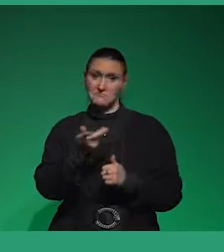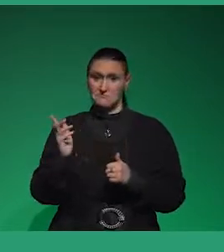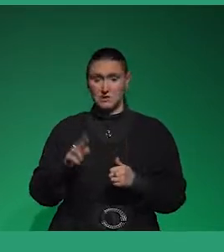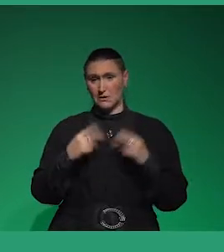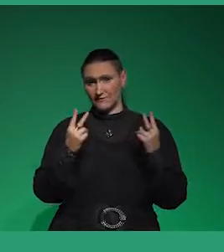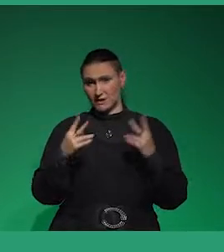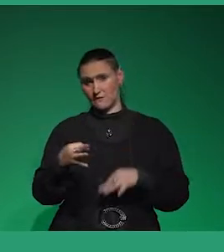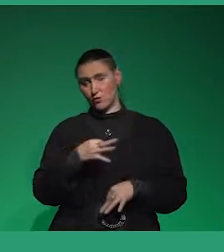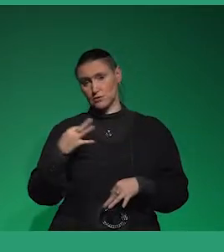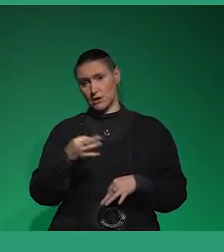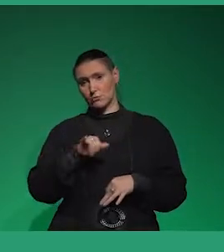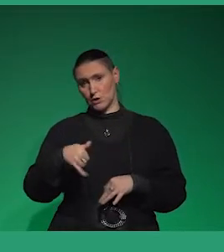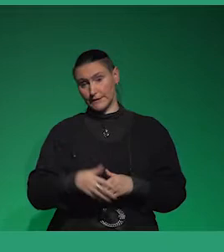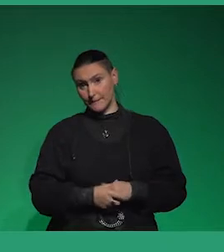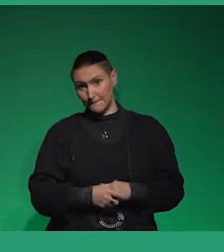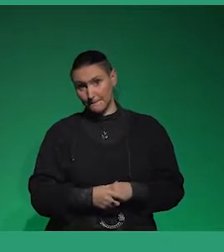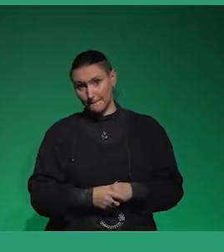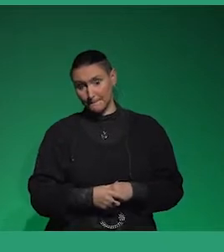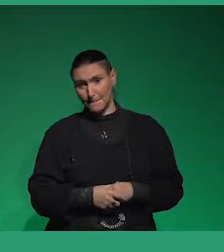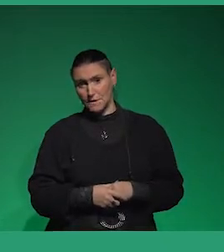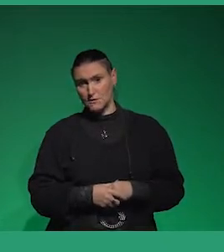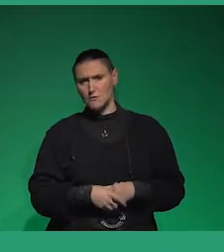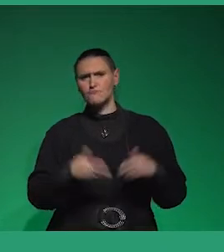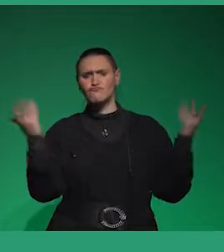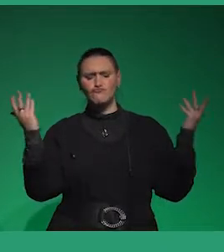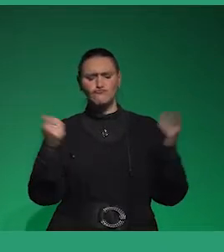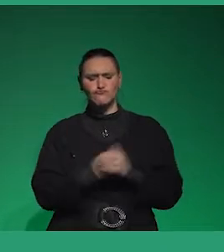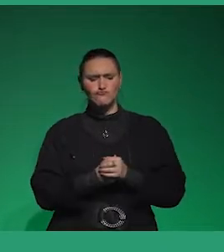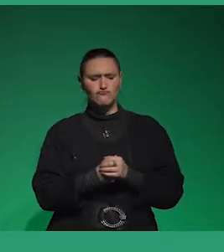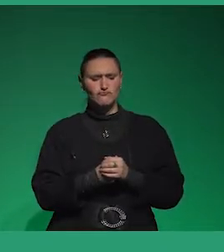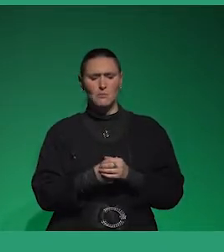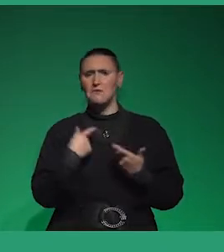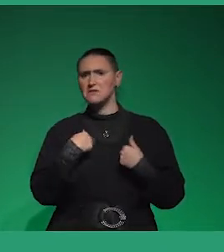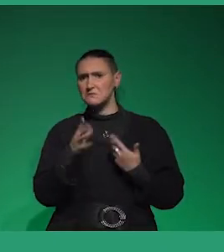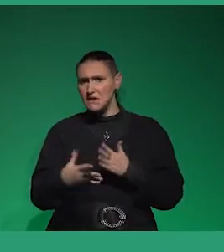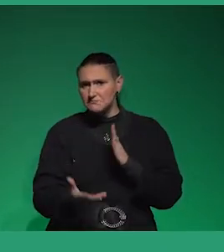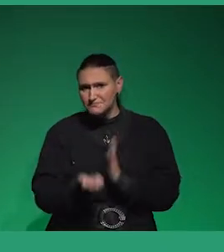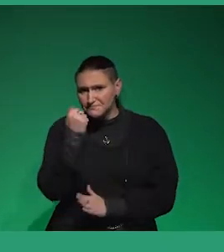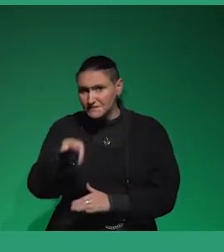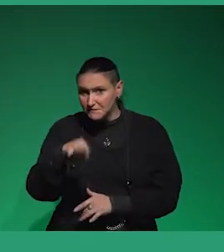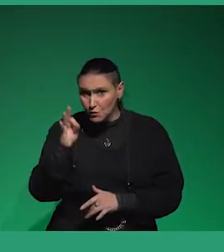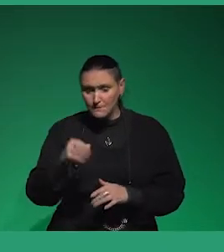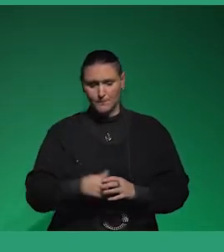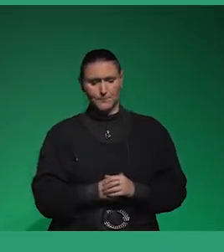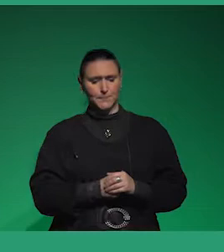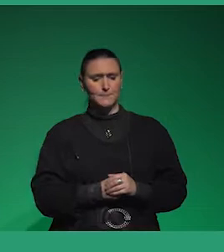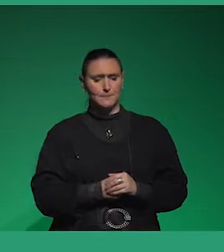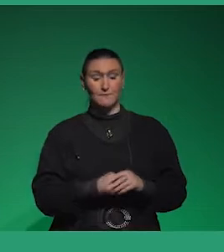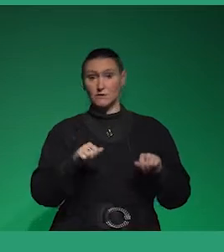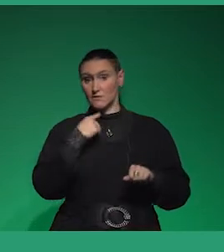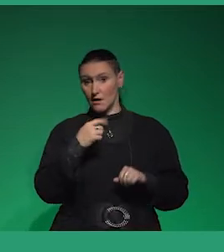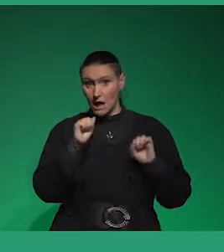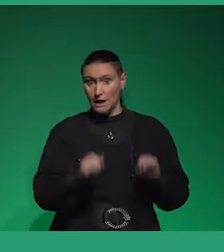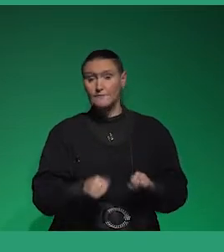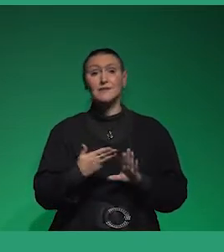for our project. So what did we find? Well, I mentioned carbon already